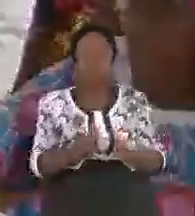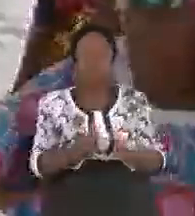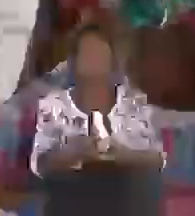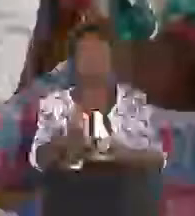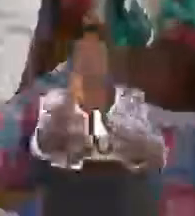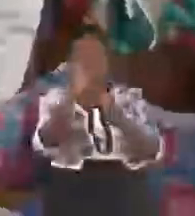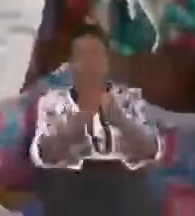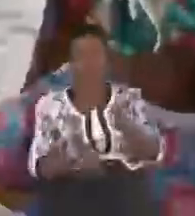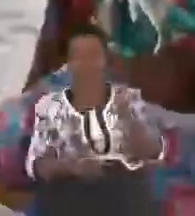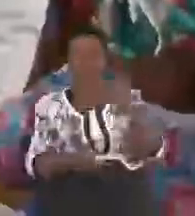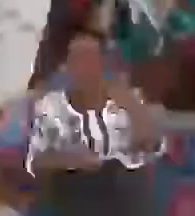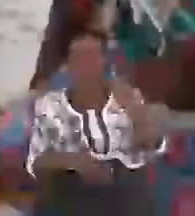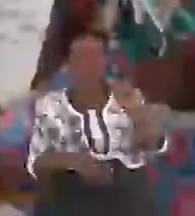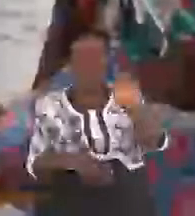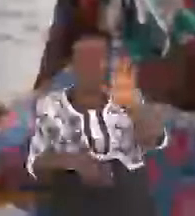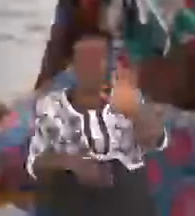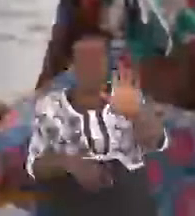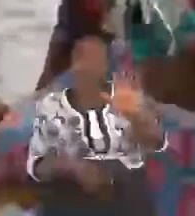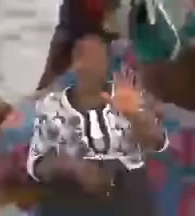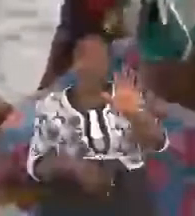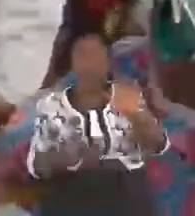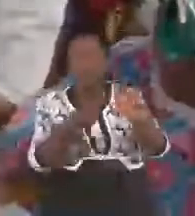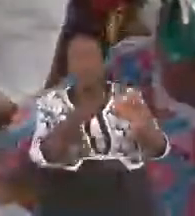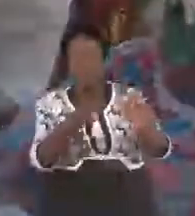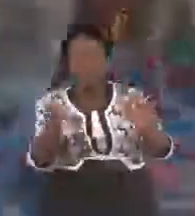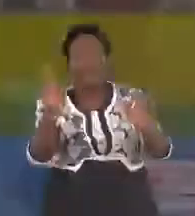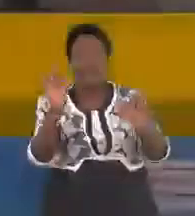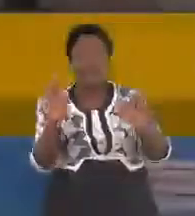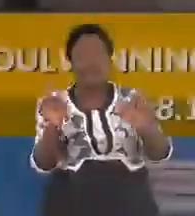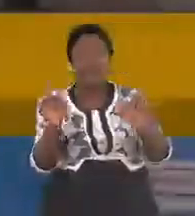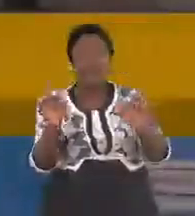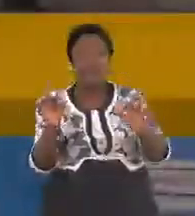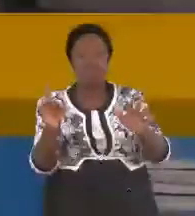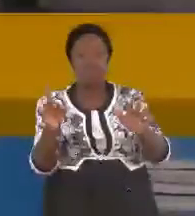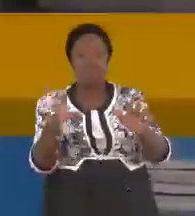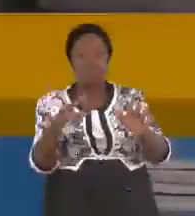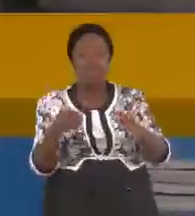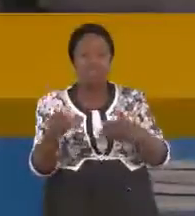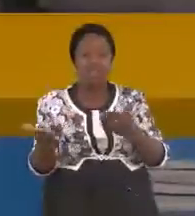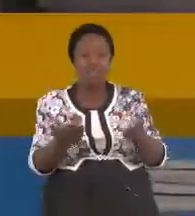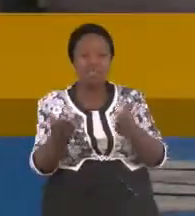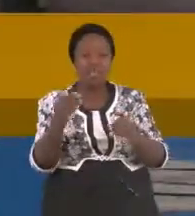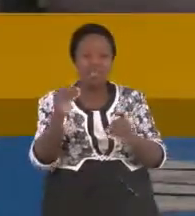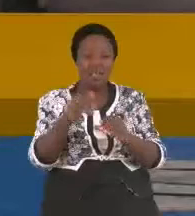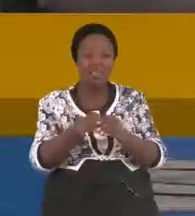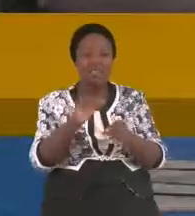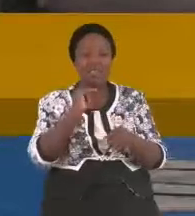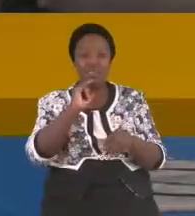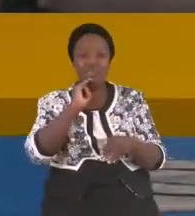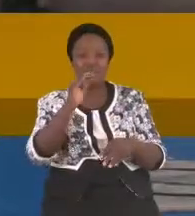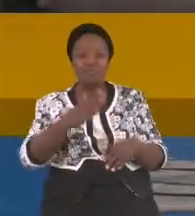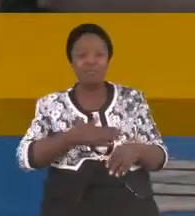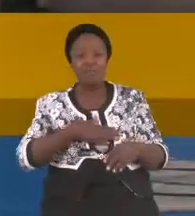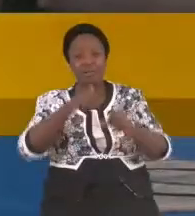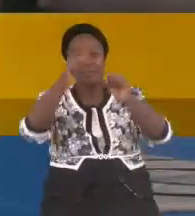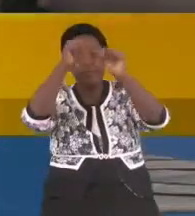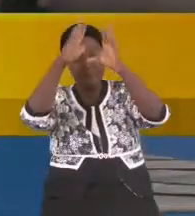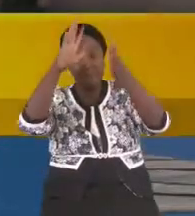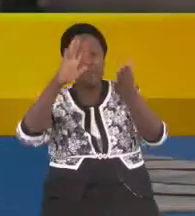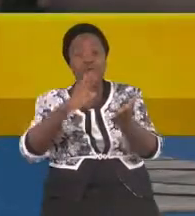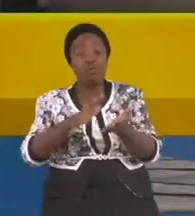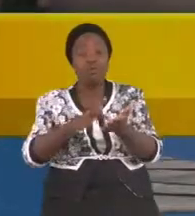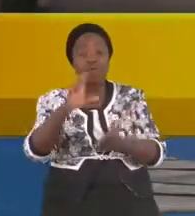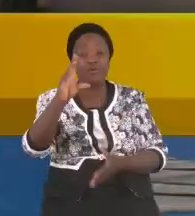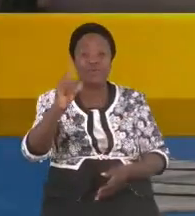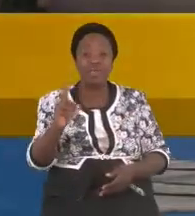15, we're looking at verse 8. It says, hearing is my Father glorified, that